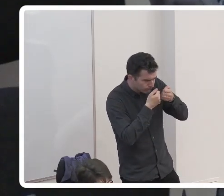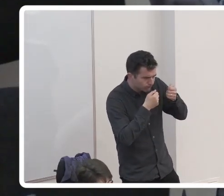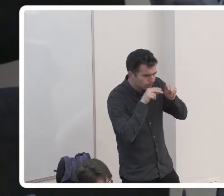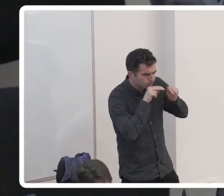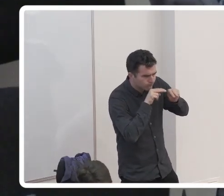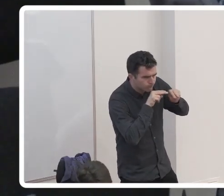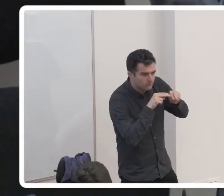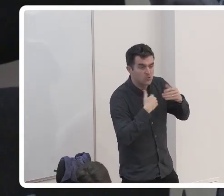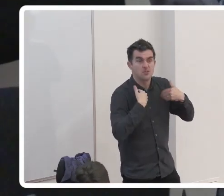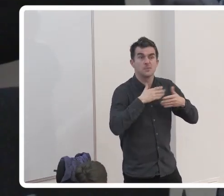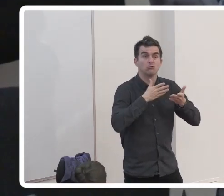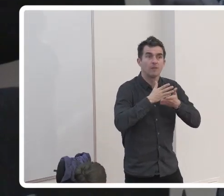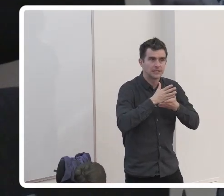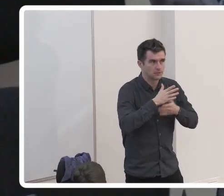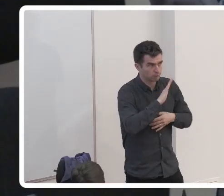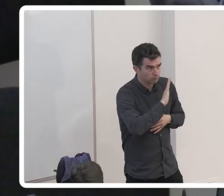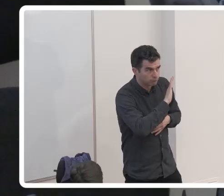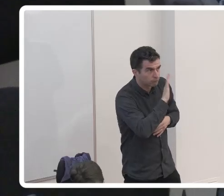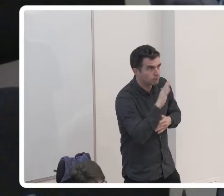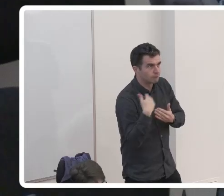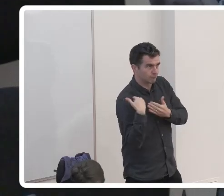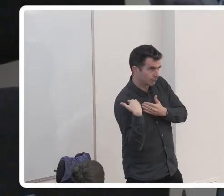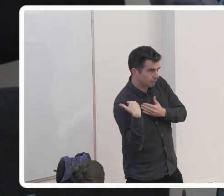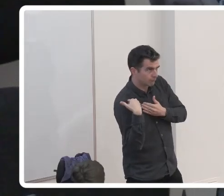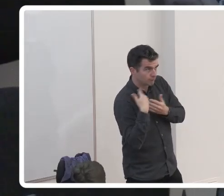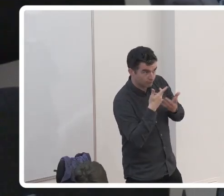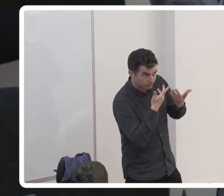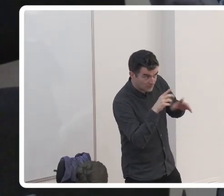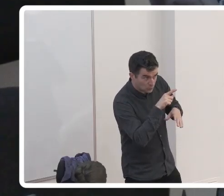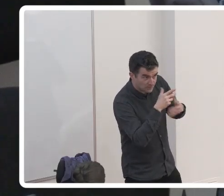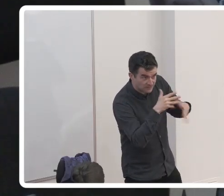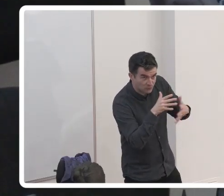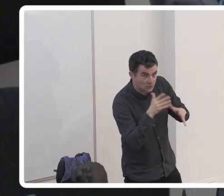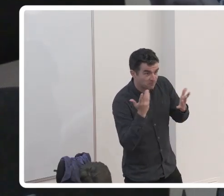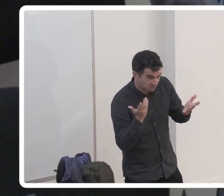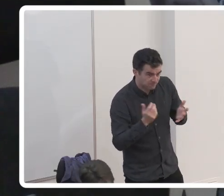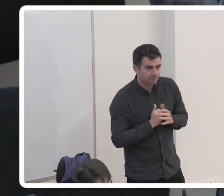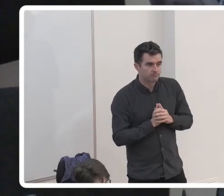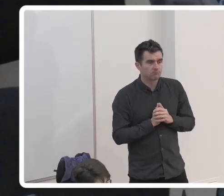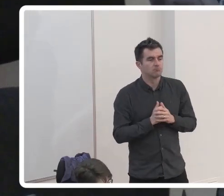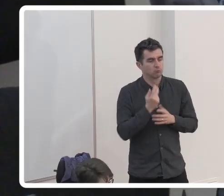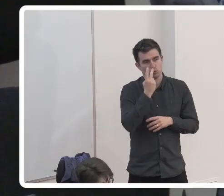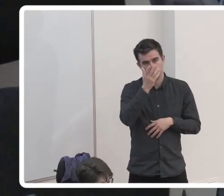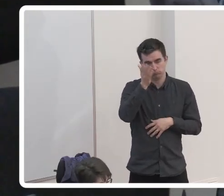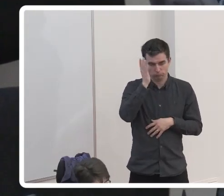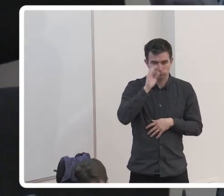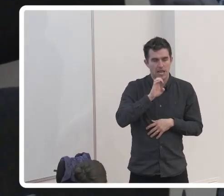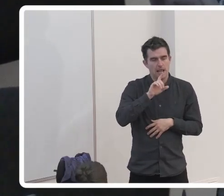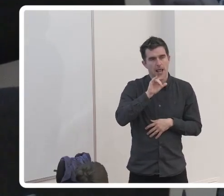online, Sanada and Benafsha. And we're going to have videos from the two folks who are joining us